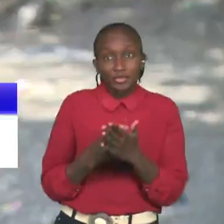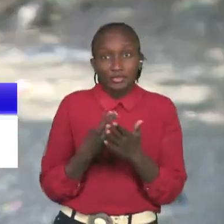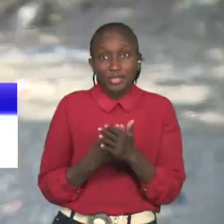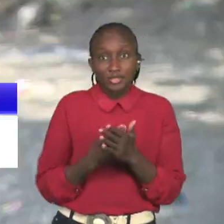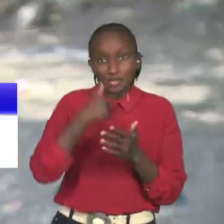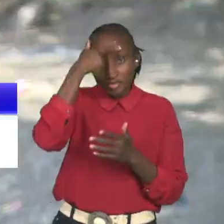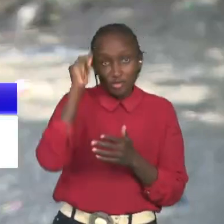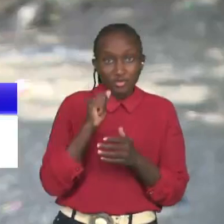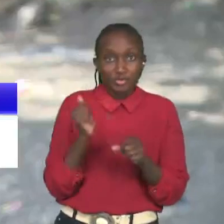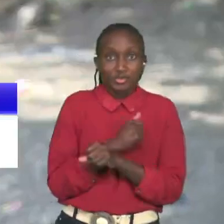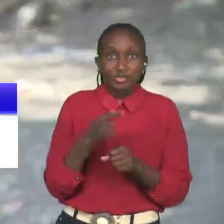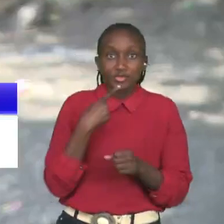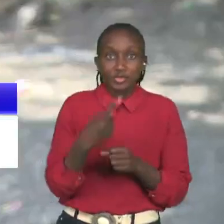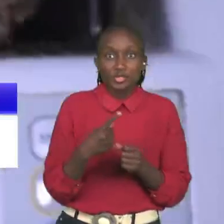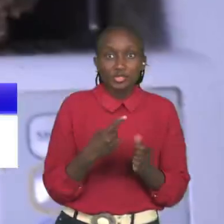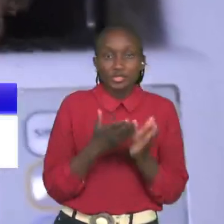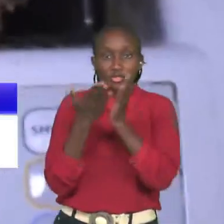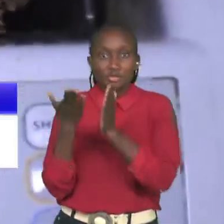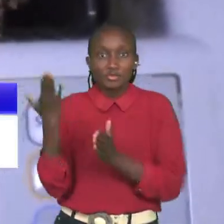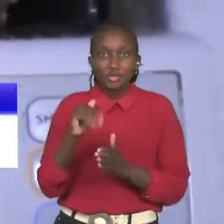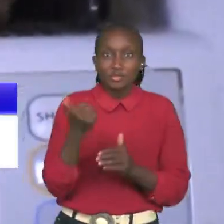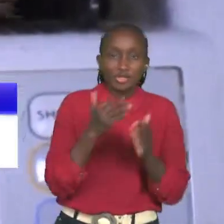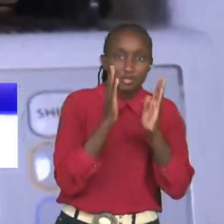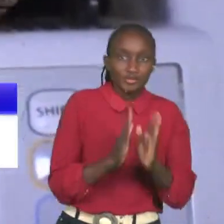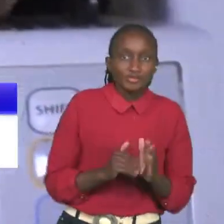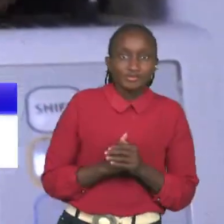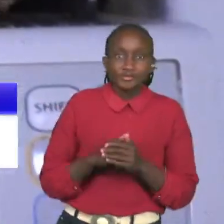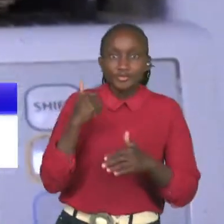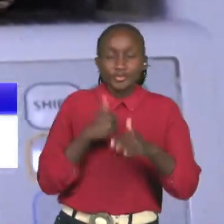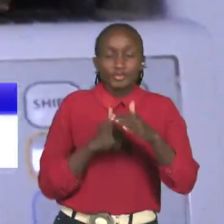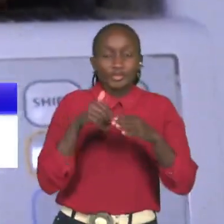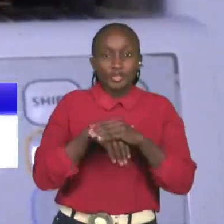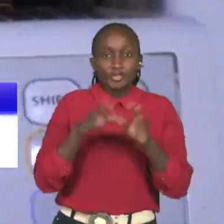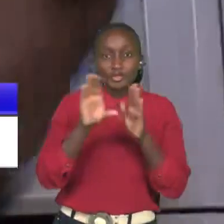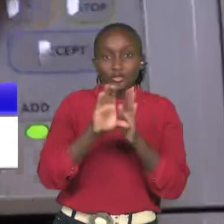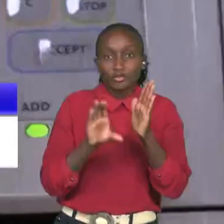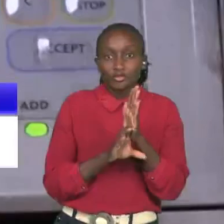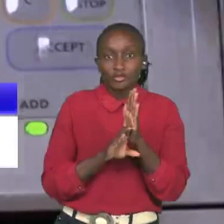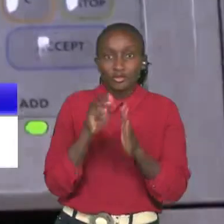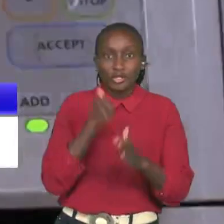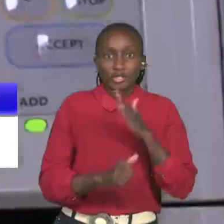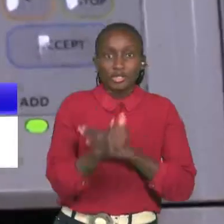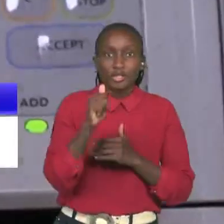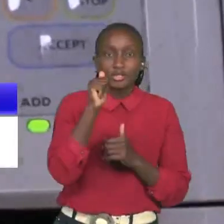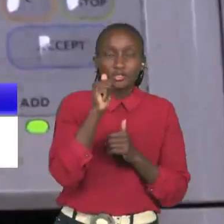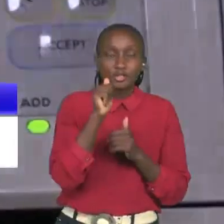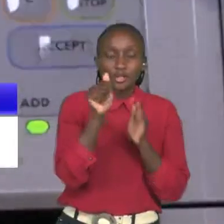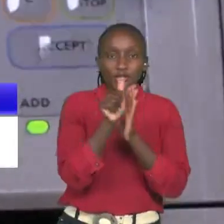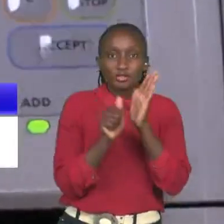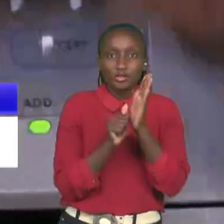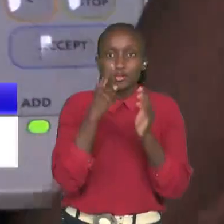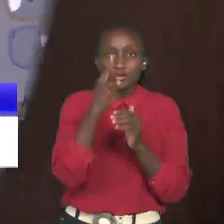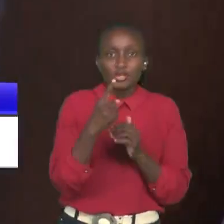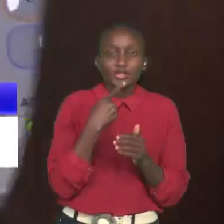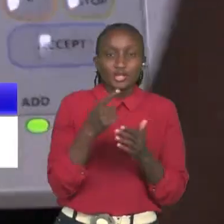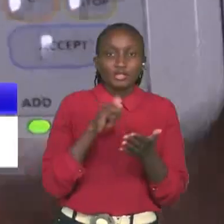ende kwa mtu mwingine, ni wale tu. Enshrined in law under Article 231, Section 4 of the Constitution, that state